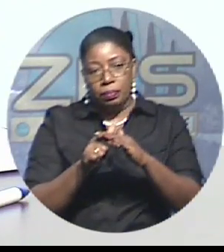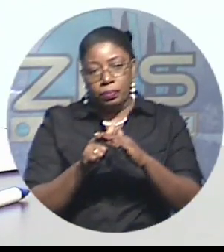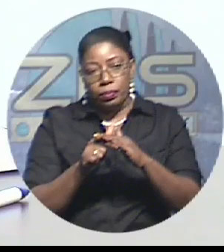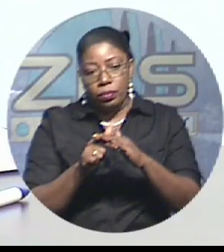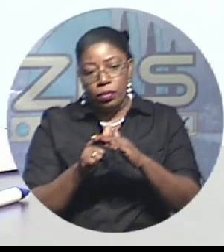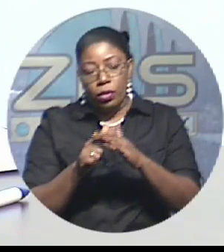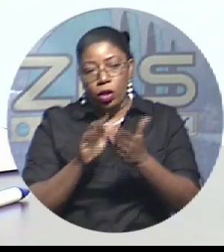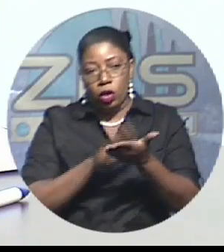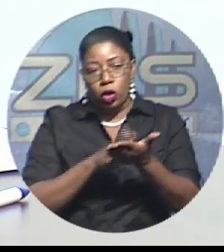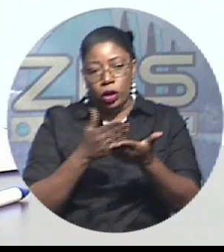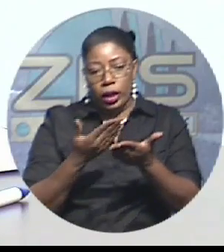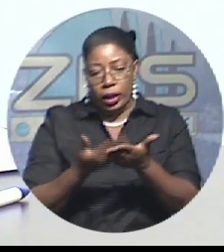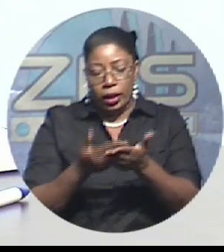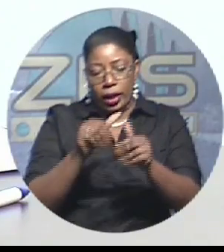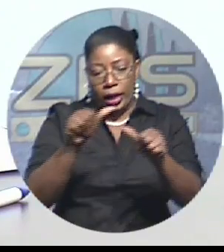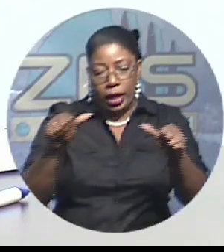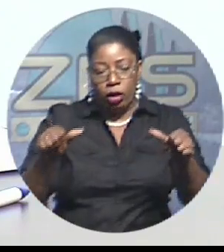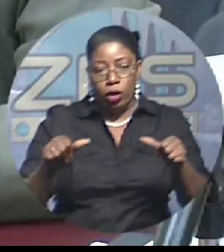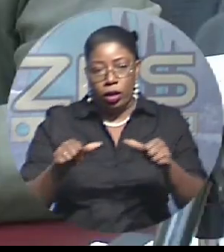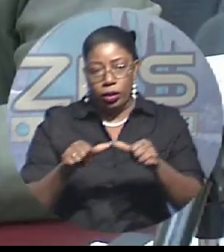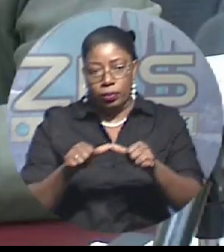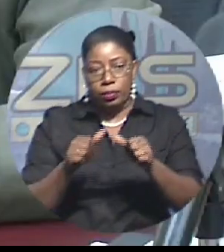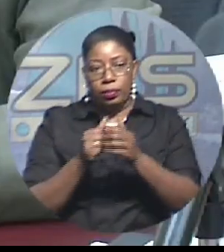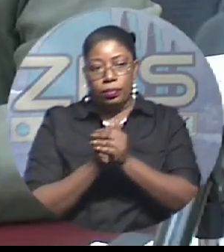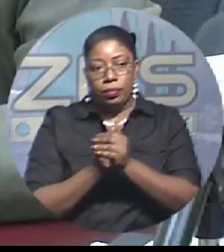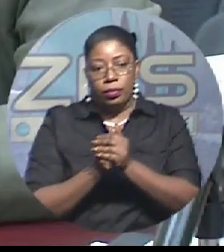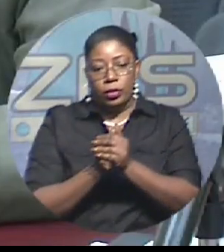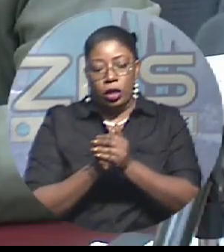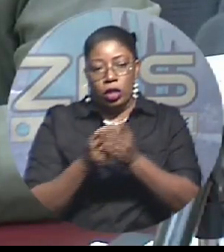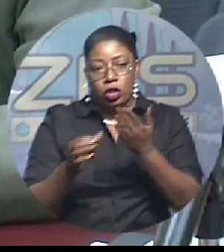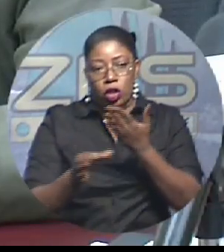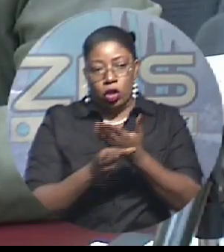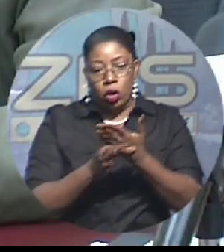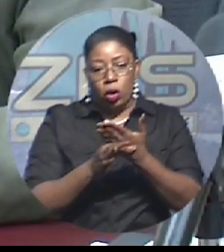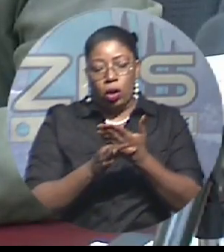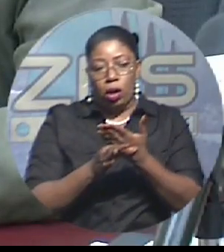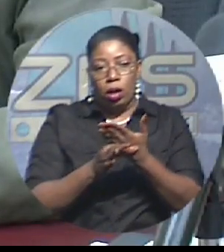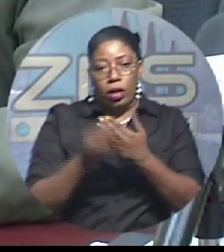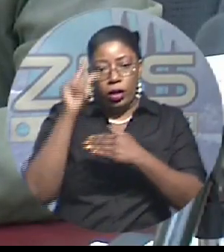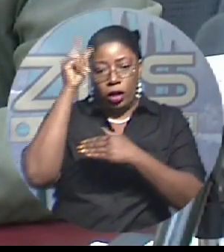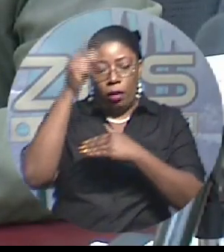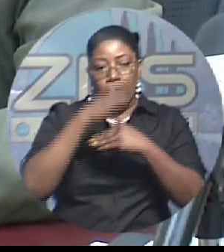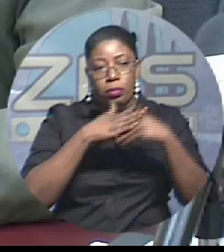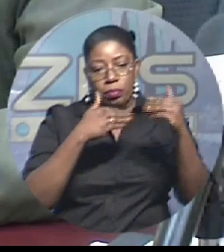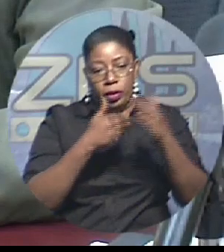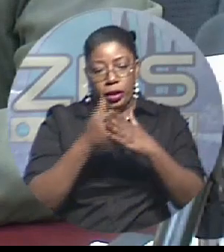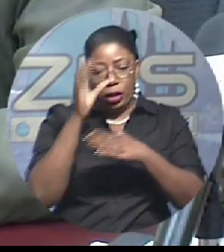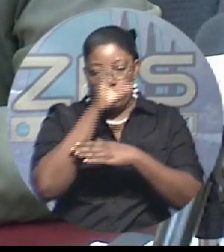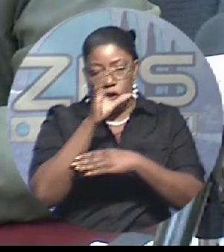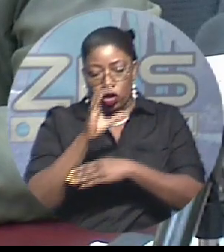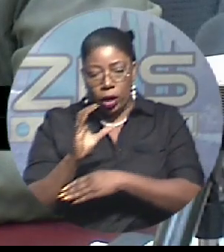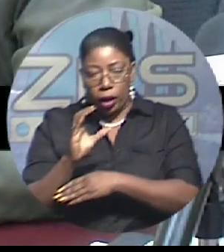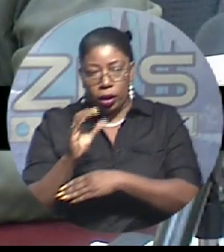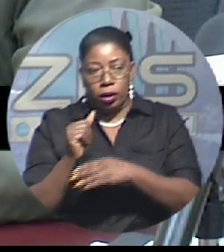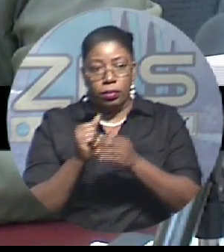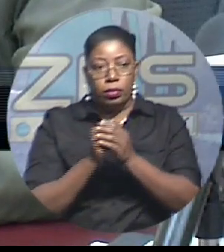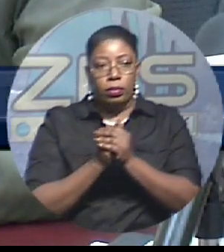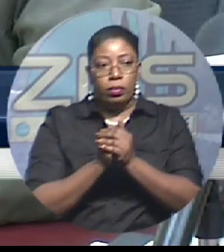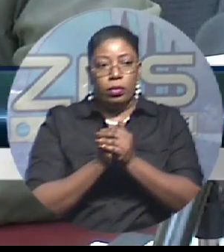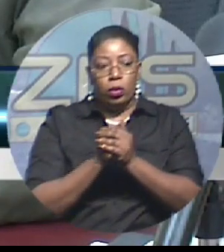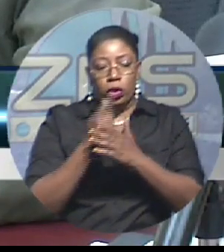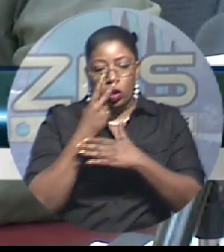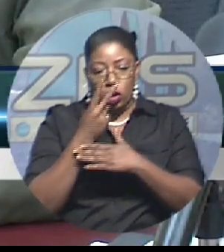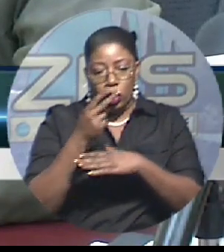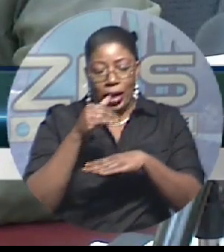a limited cooking space for that to happen. We secure government buildings in the event of hurricane threat. We responsible for the physical